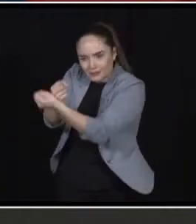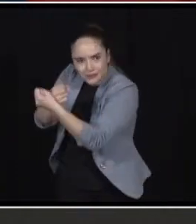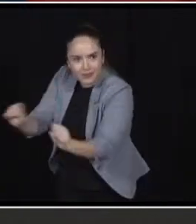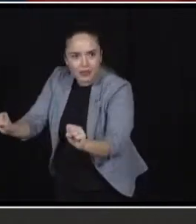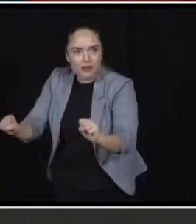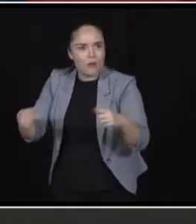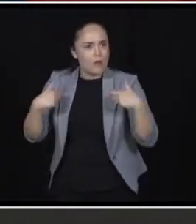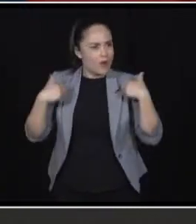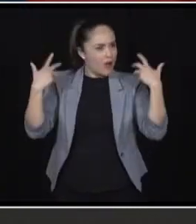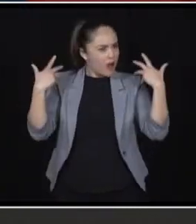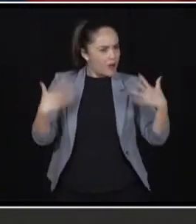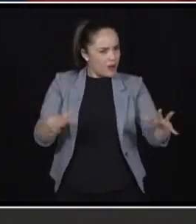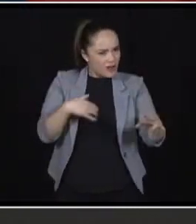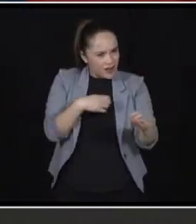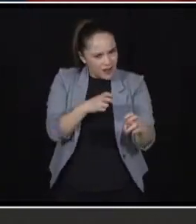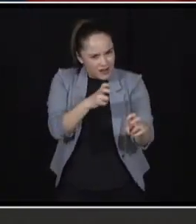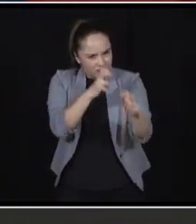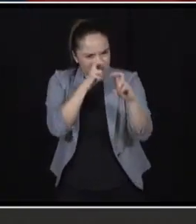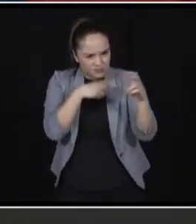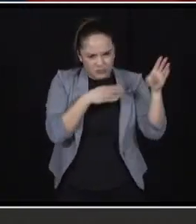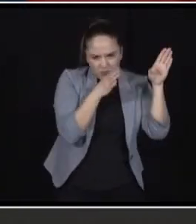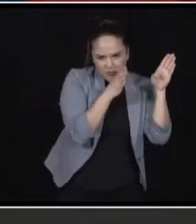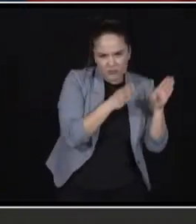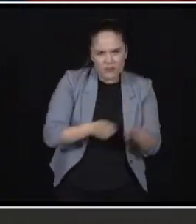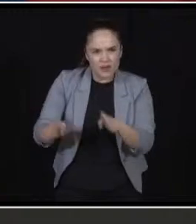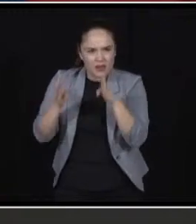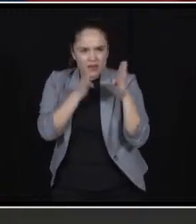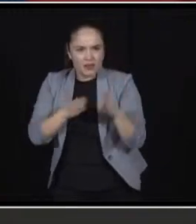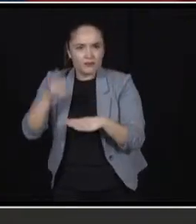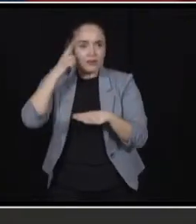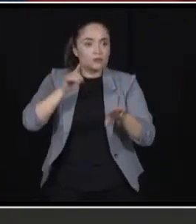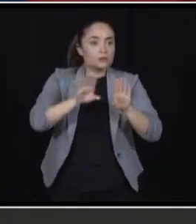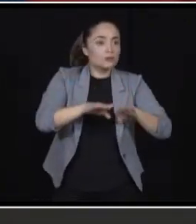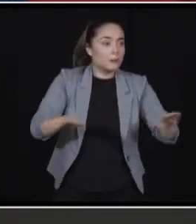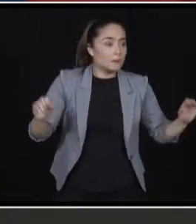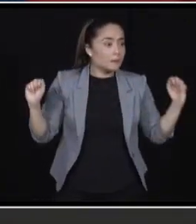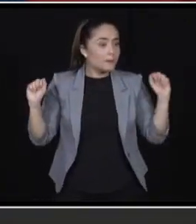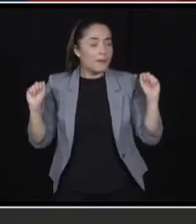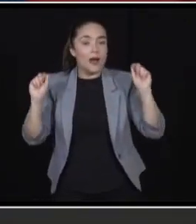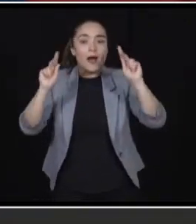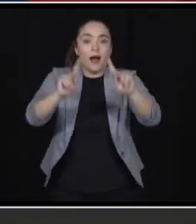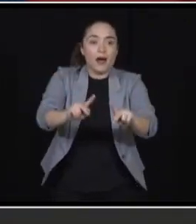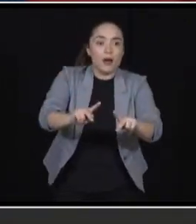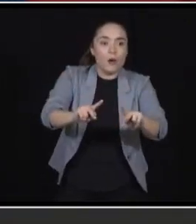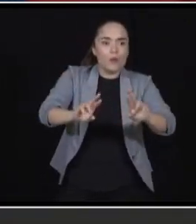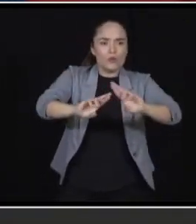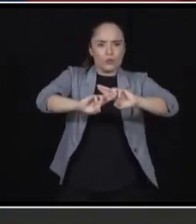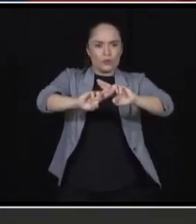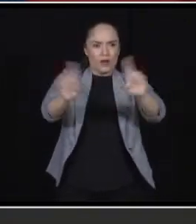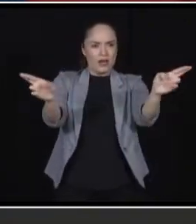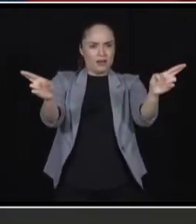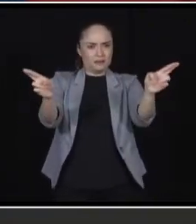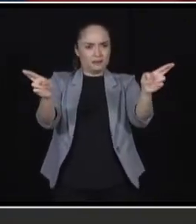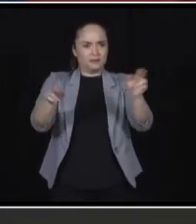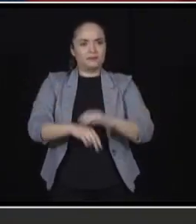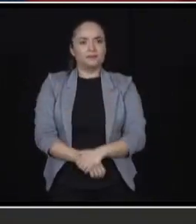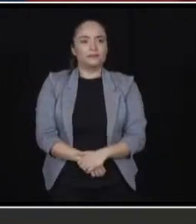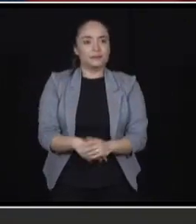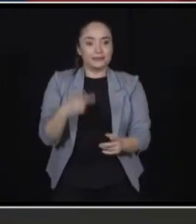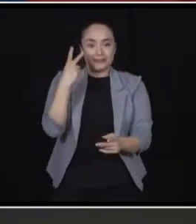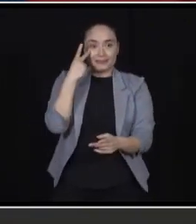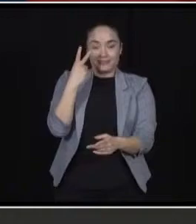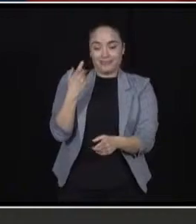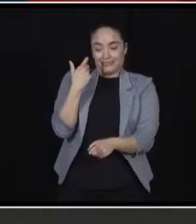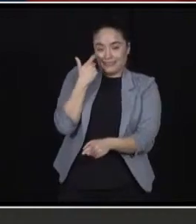for example, to strengthen them upon the return of kids after the April break. Given the developments, the 7-day average, the fact that for the last 4